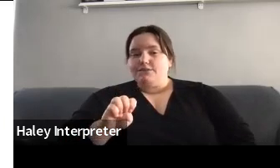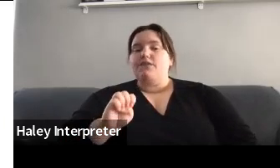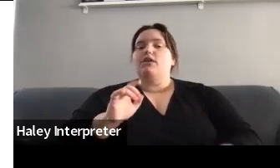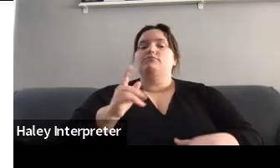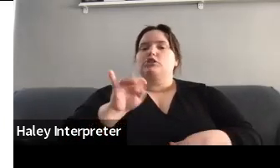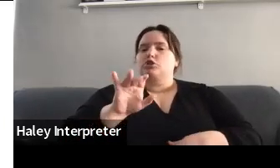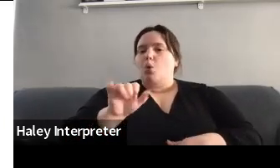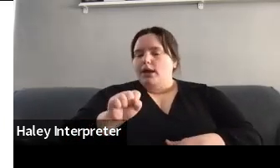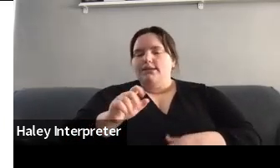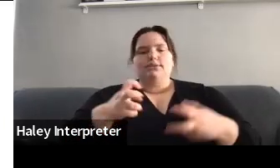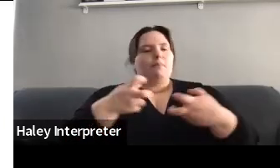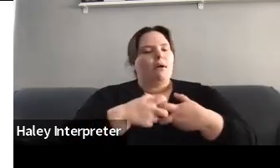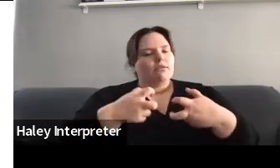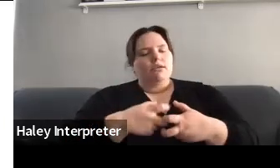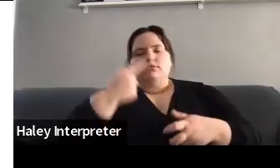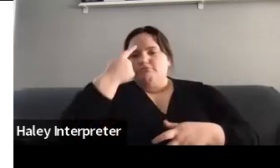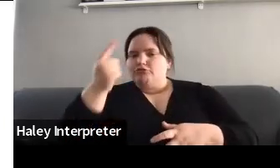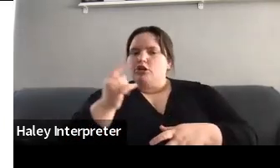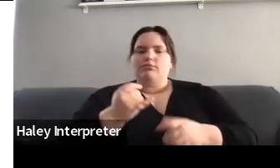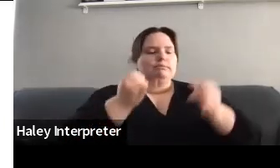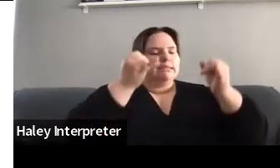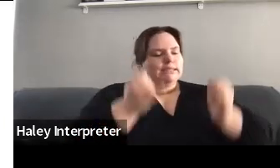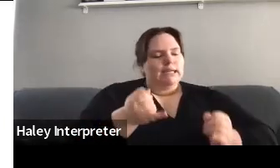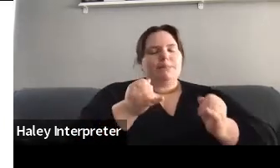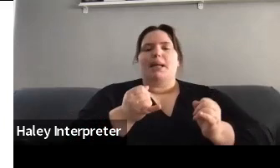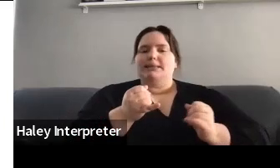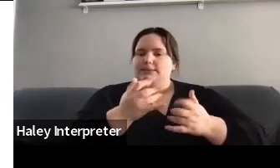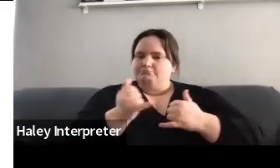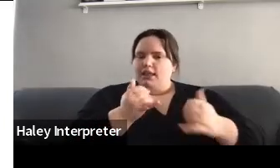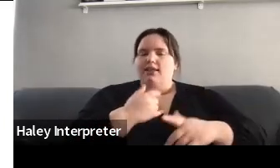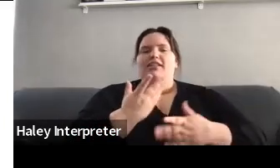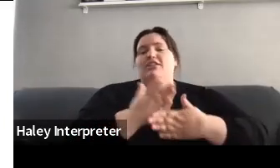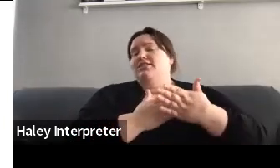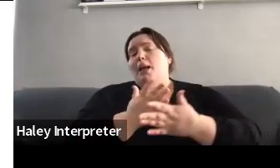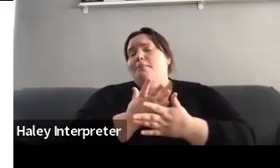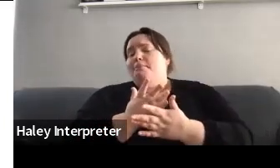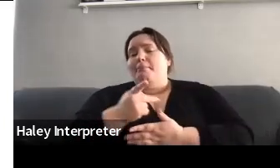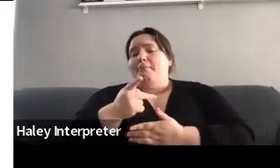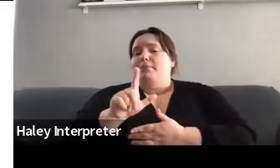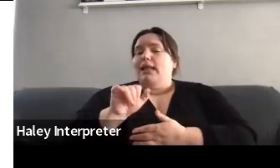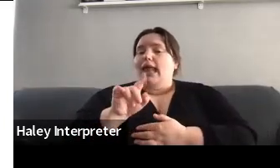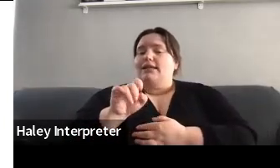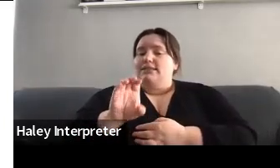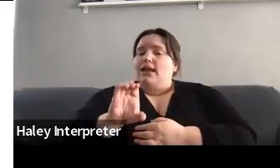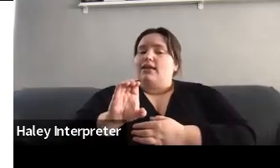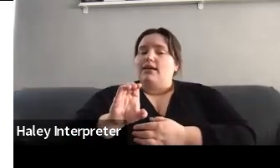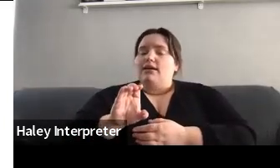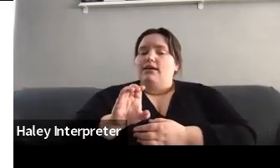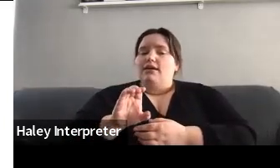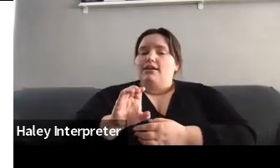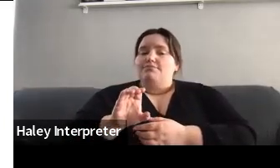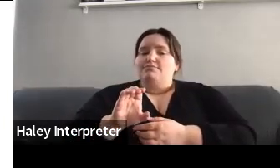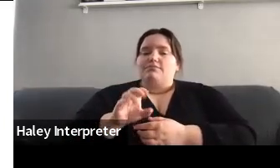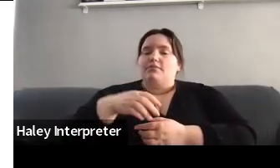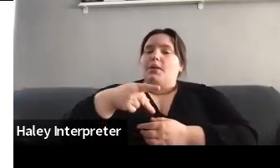but typically they are some type of um, plastic toy that you can